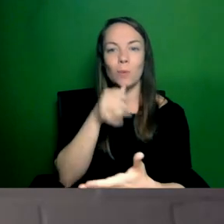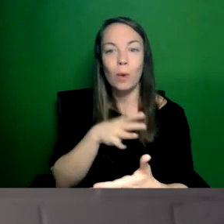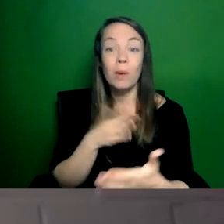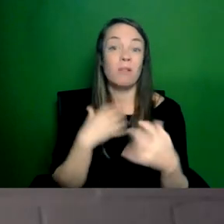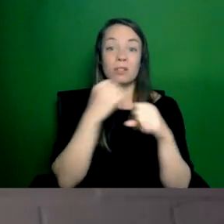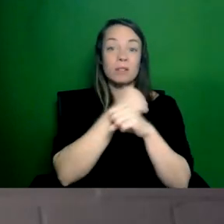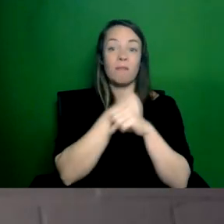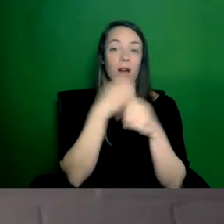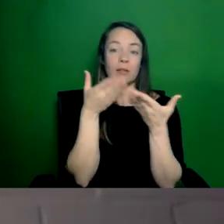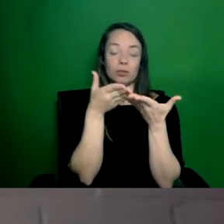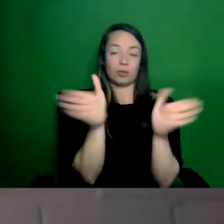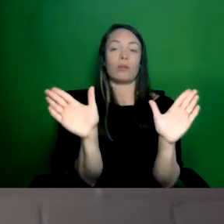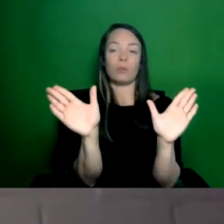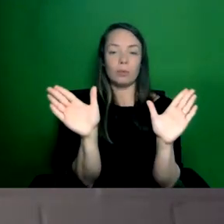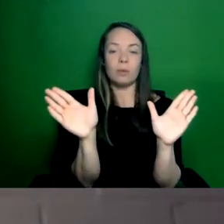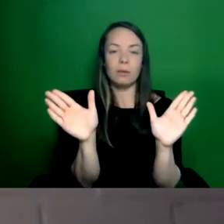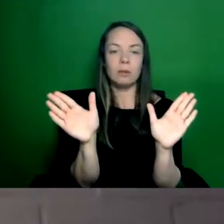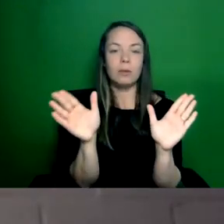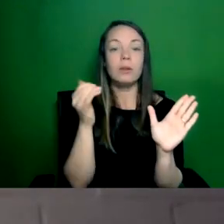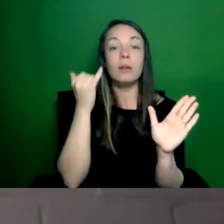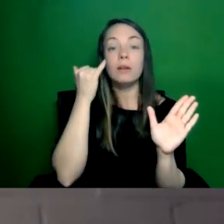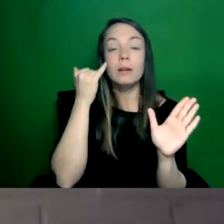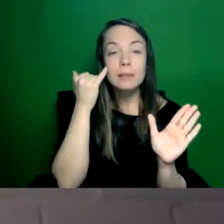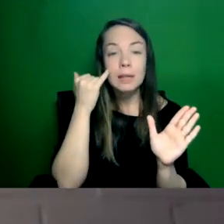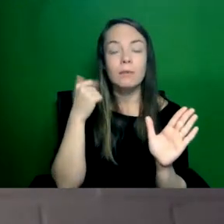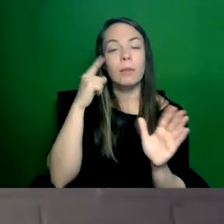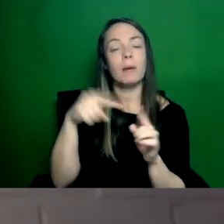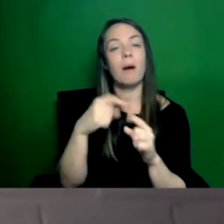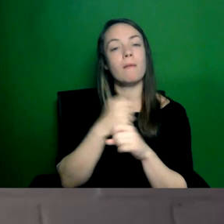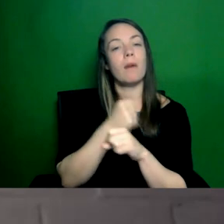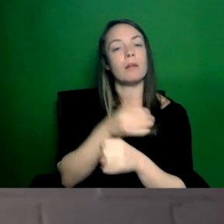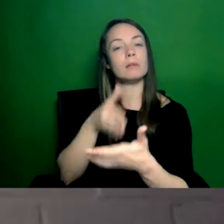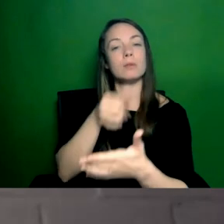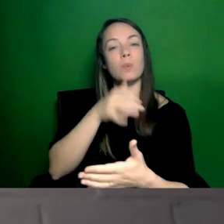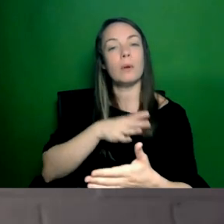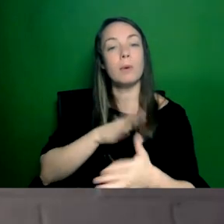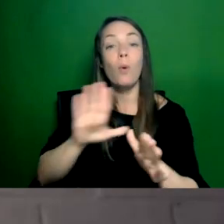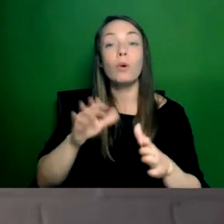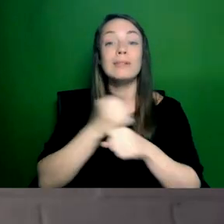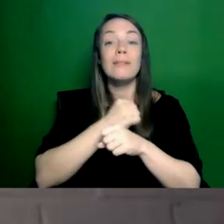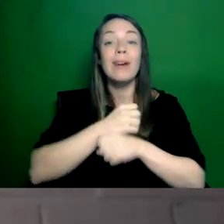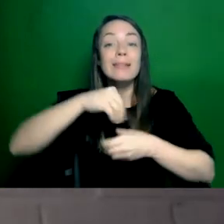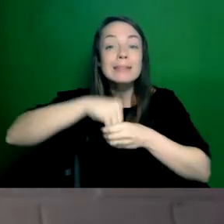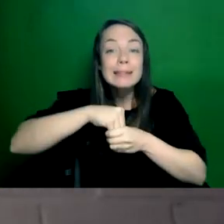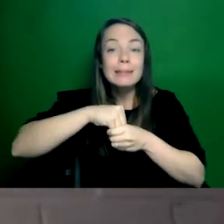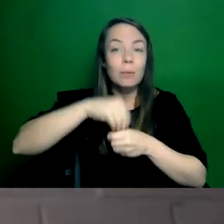general. Because even if we take it off of violence towards women, and we just say violence within our own gender. I